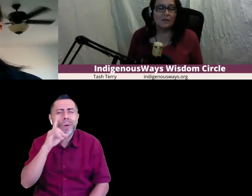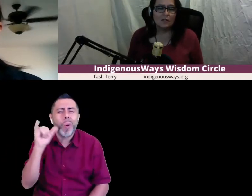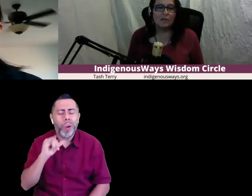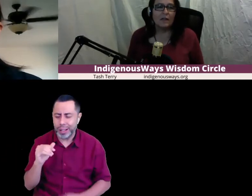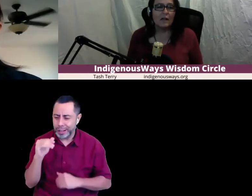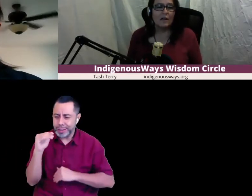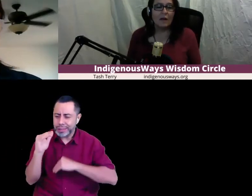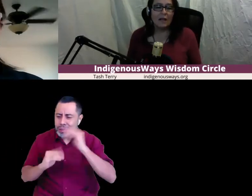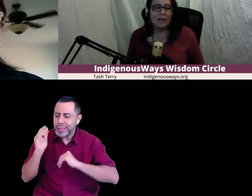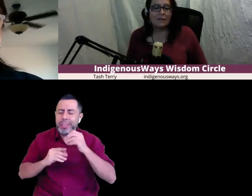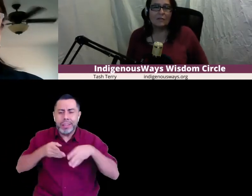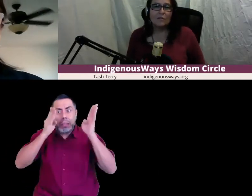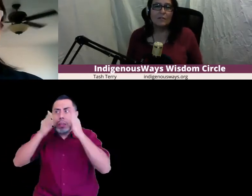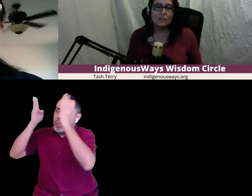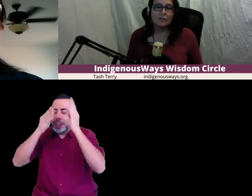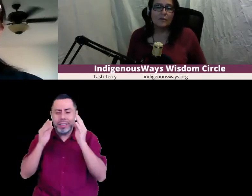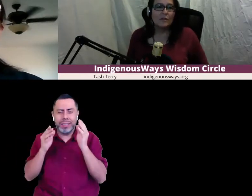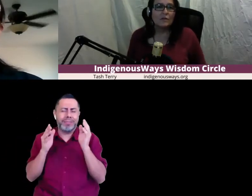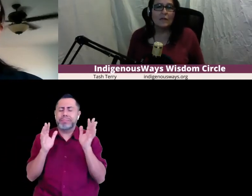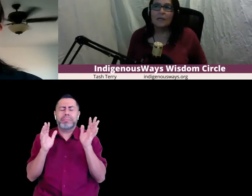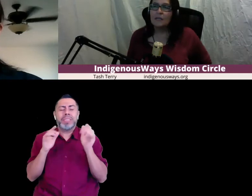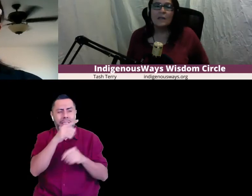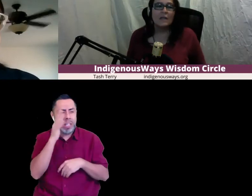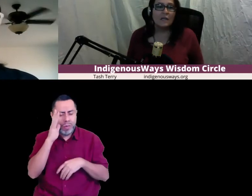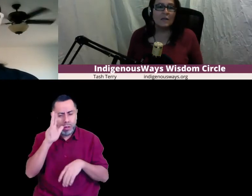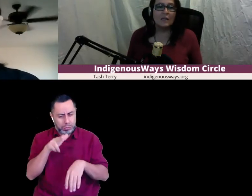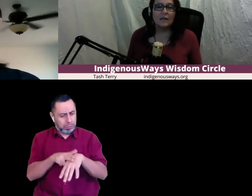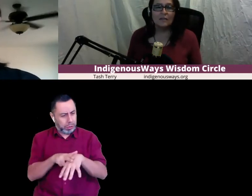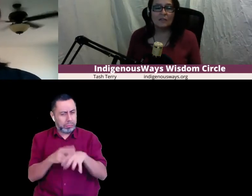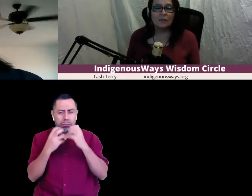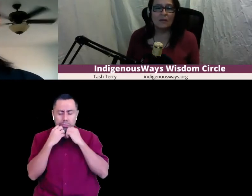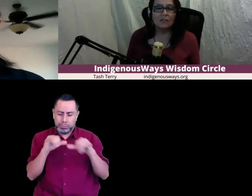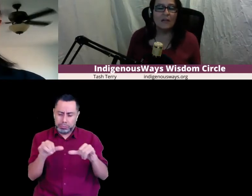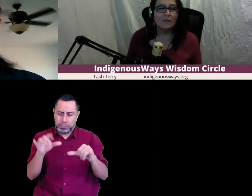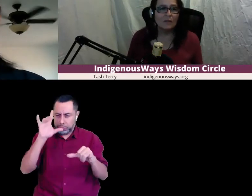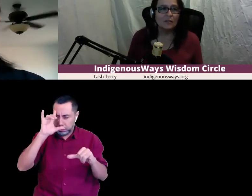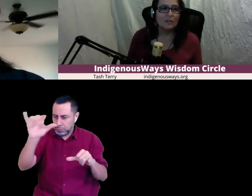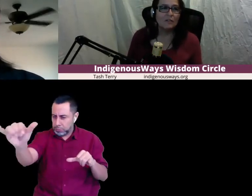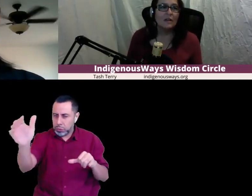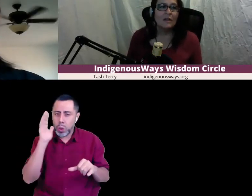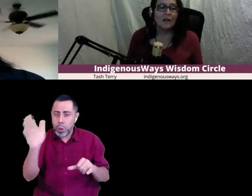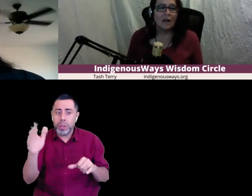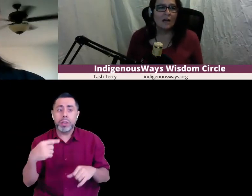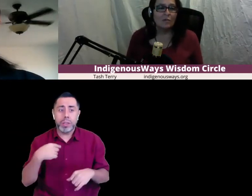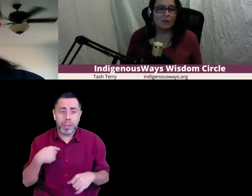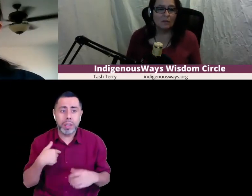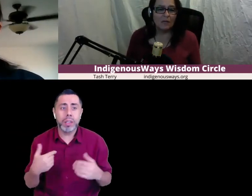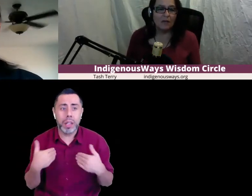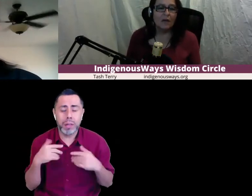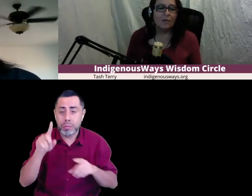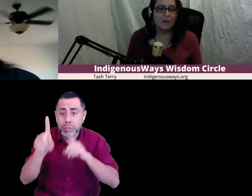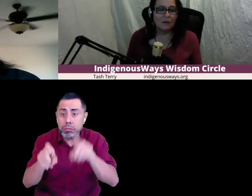for sharing. I have some questions for you, and anybody else that wants to have questions will